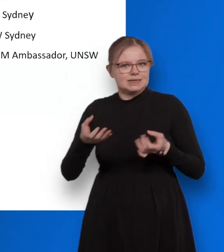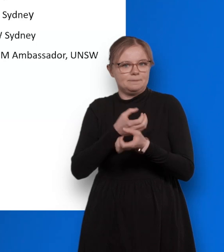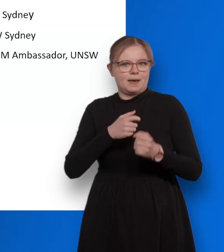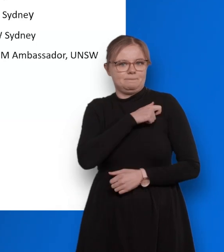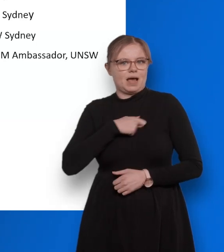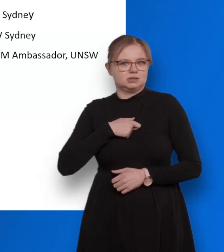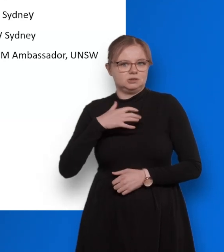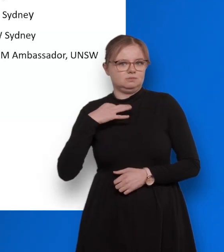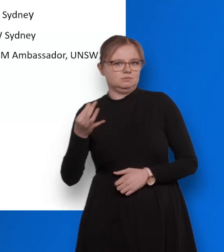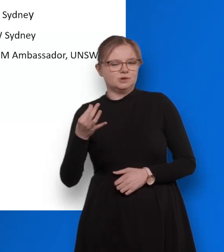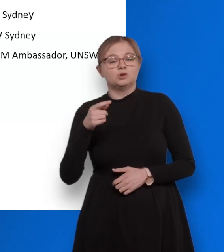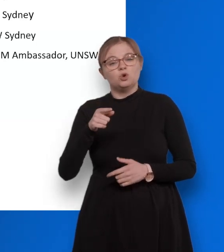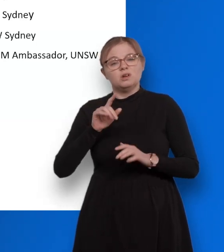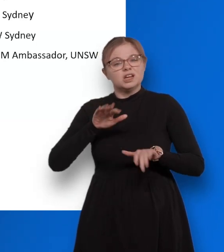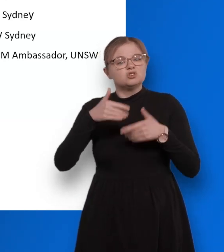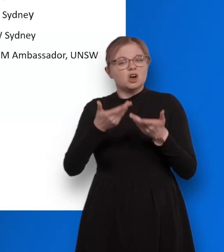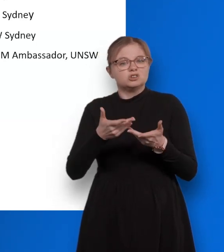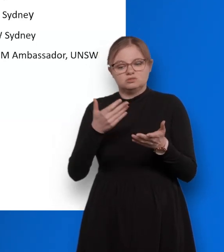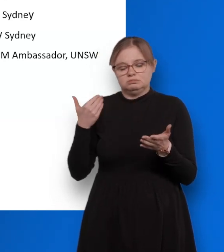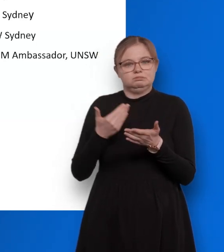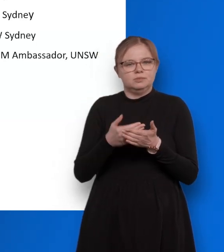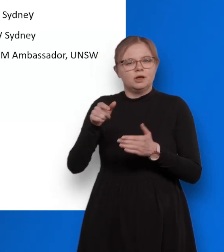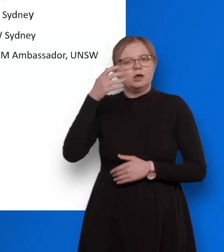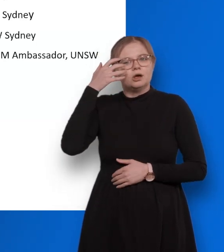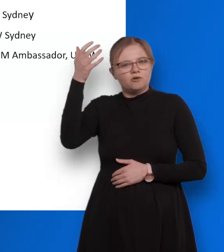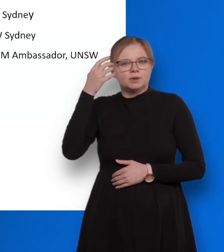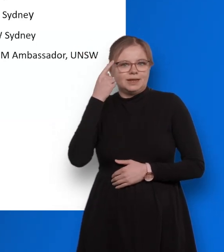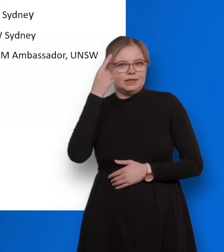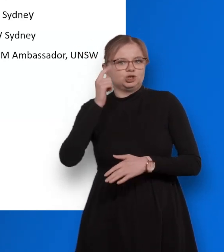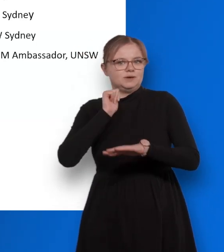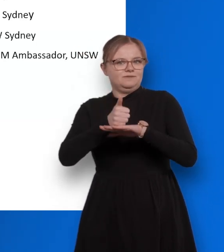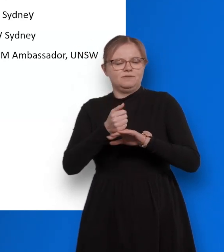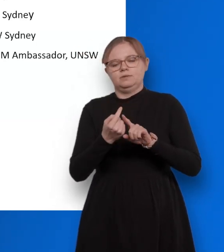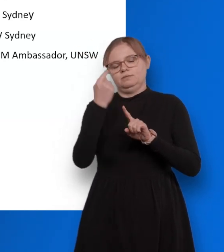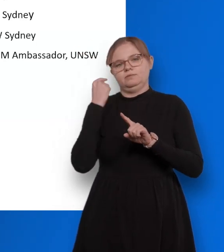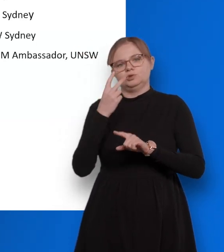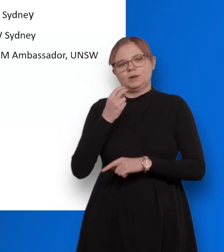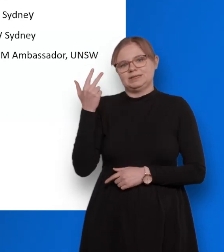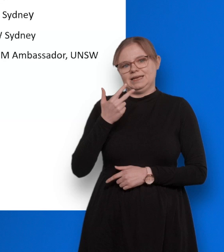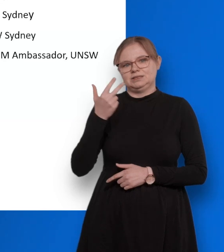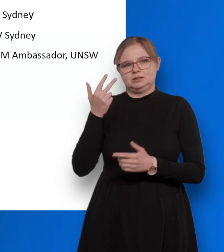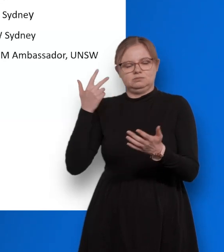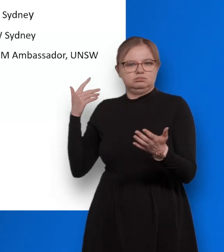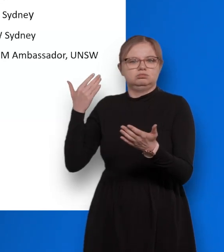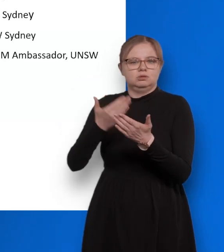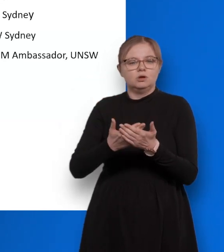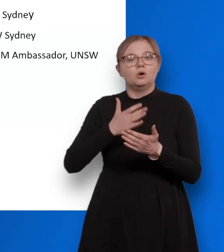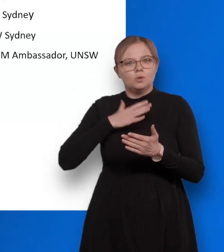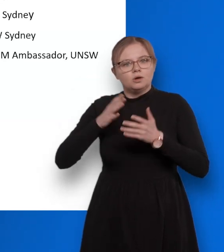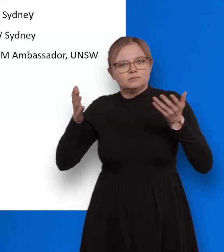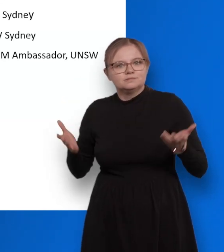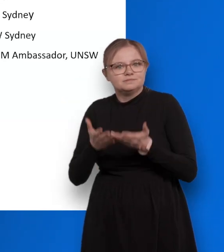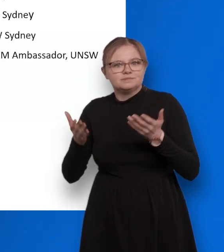way of introduction, that's a government initiative that's been in place since 2018 to increase the